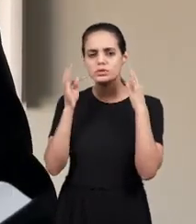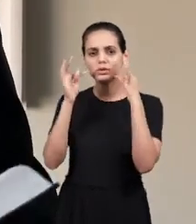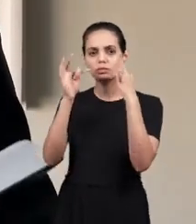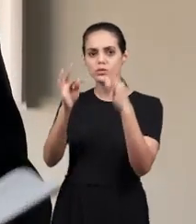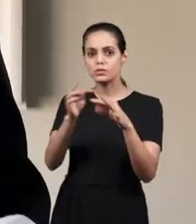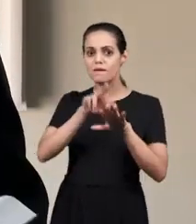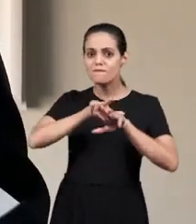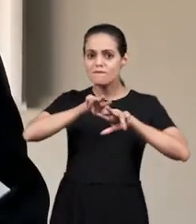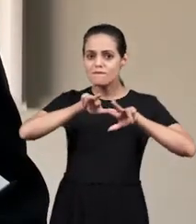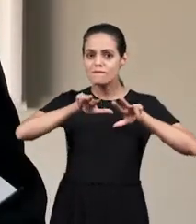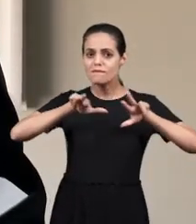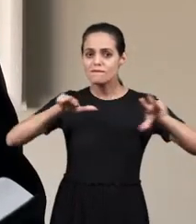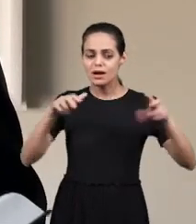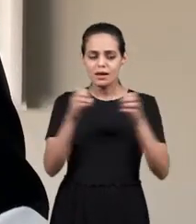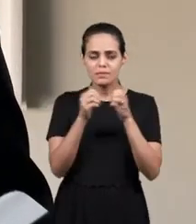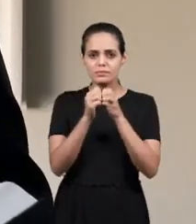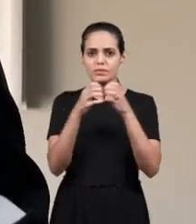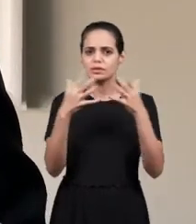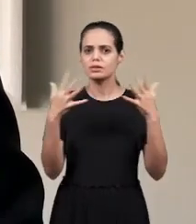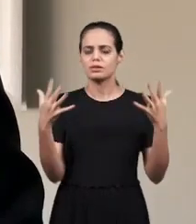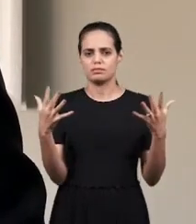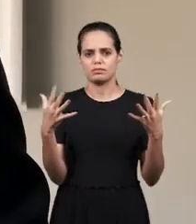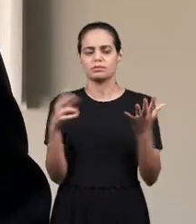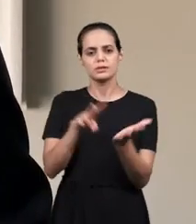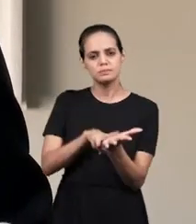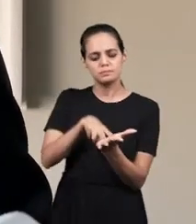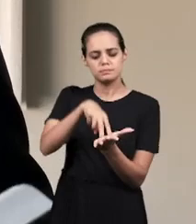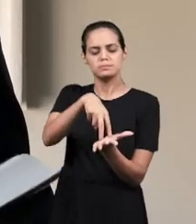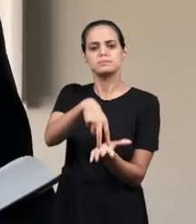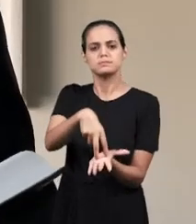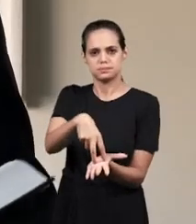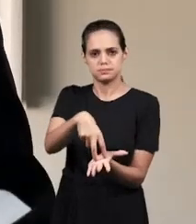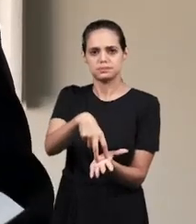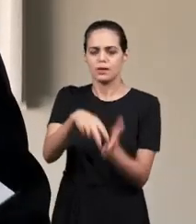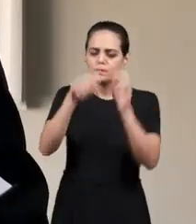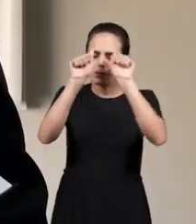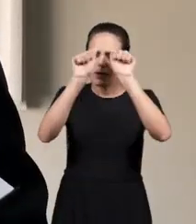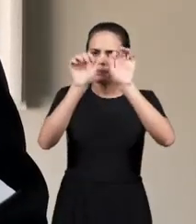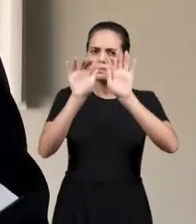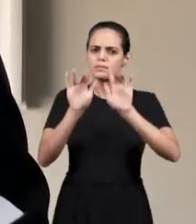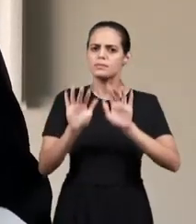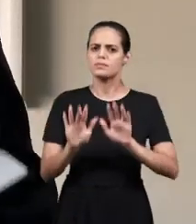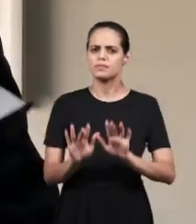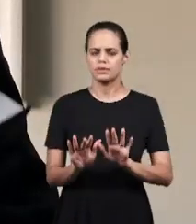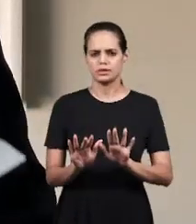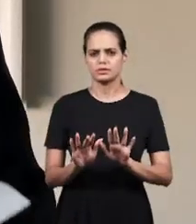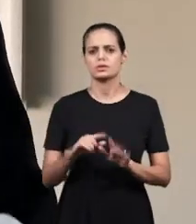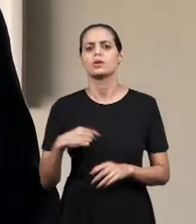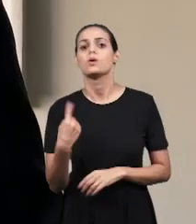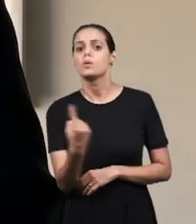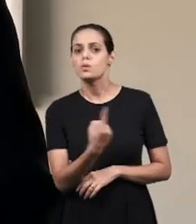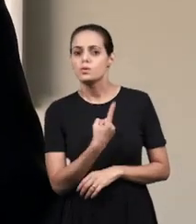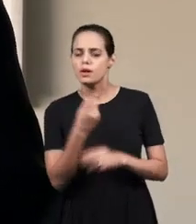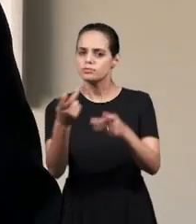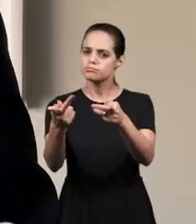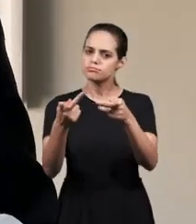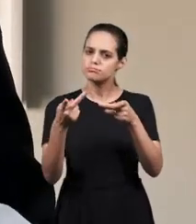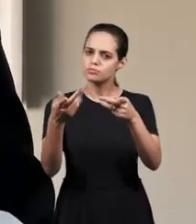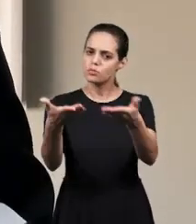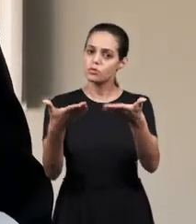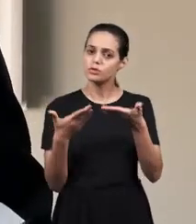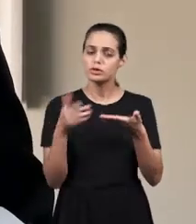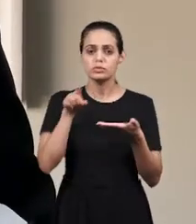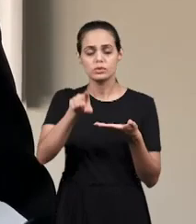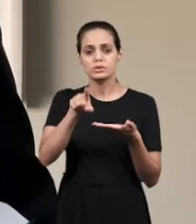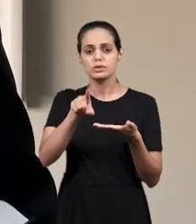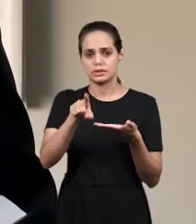operated through his resurrection. And it was a great blessing. And we are inviting you who are watching us tonight to